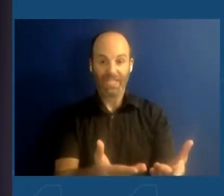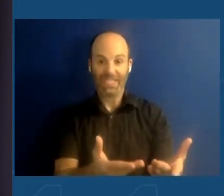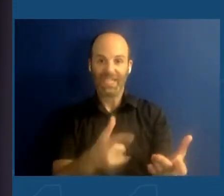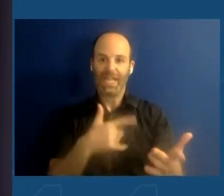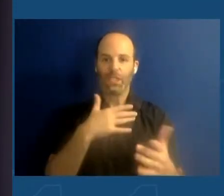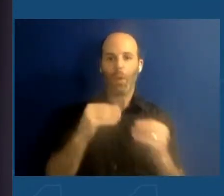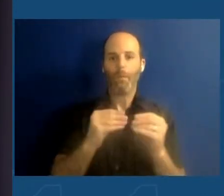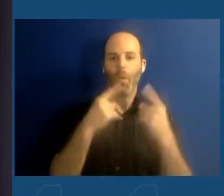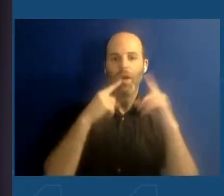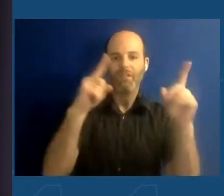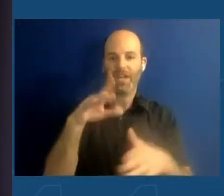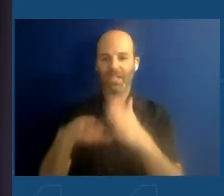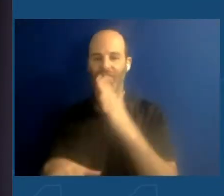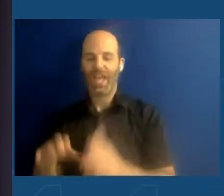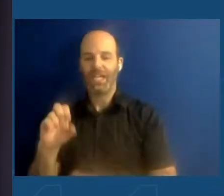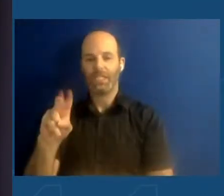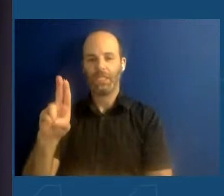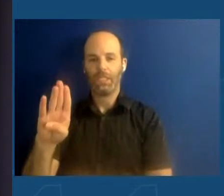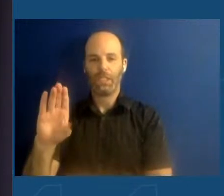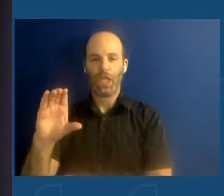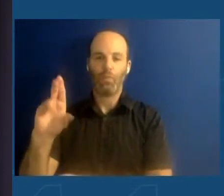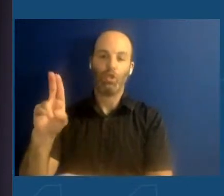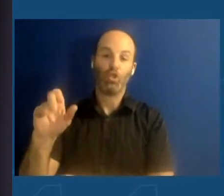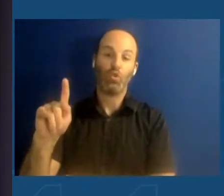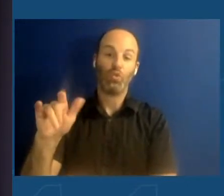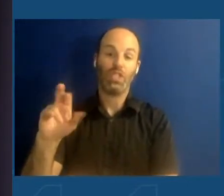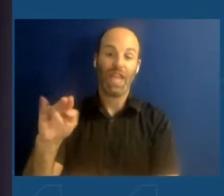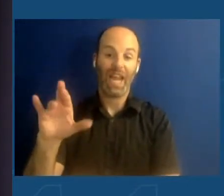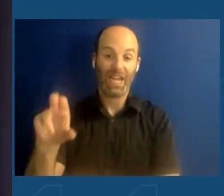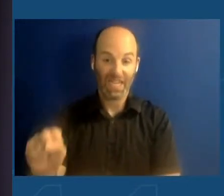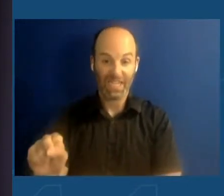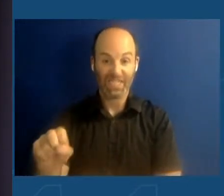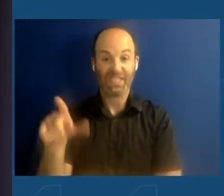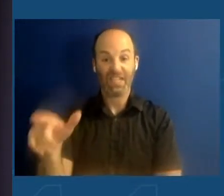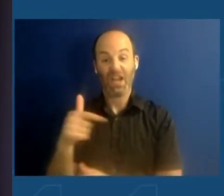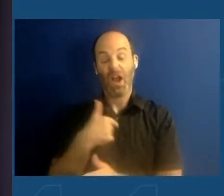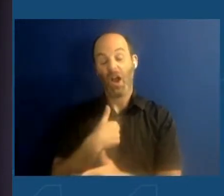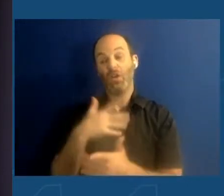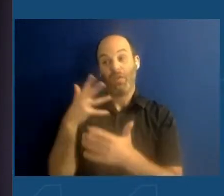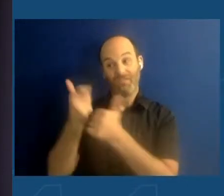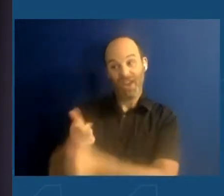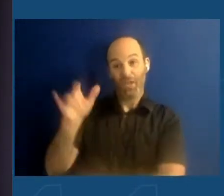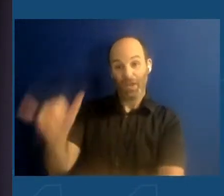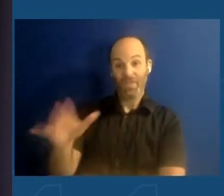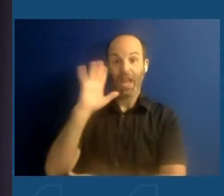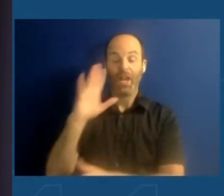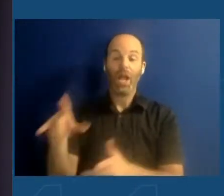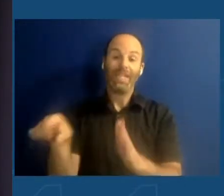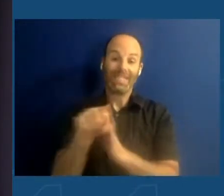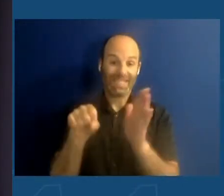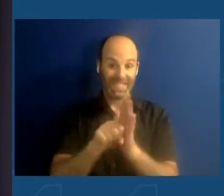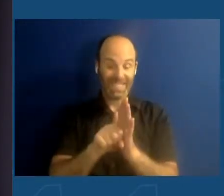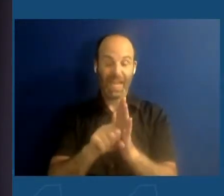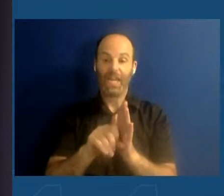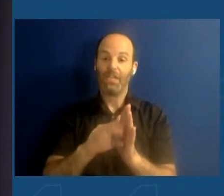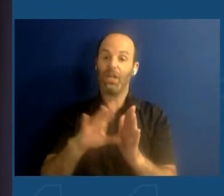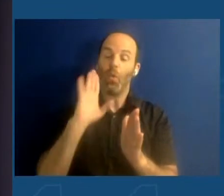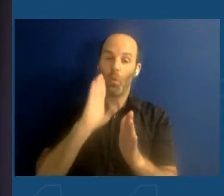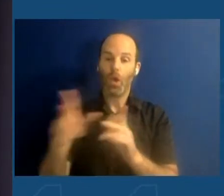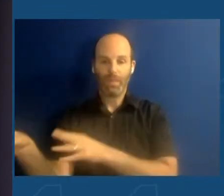As a result of the FDA guidance, we as a state are going to be transitioning to